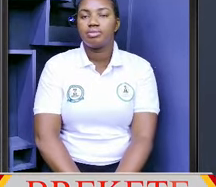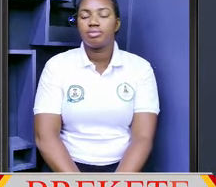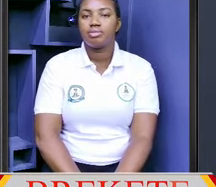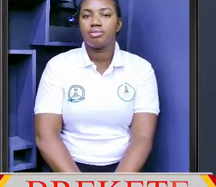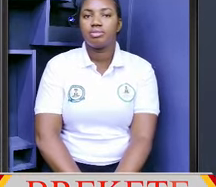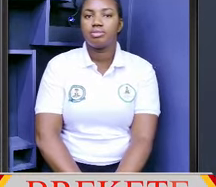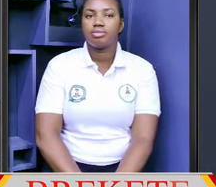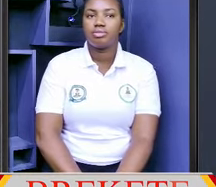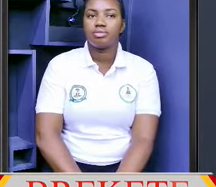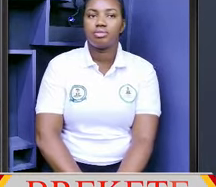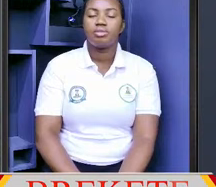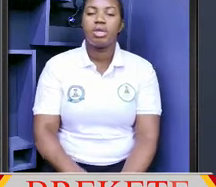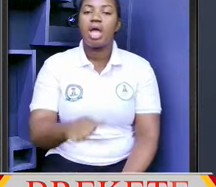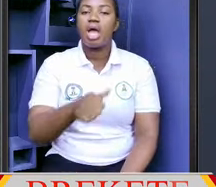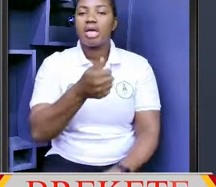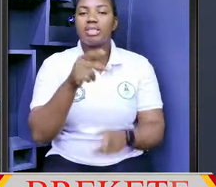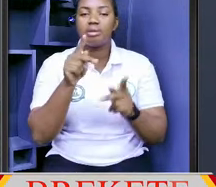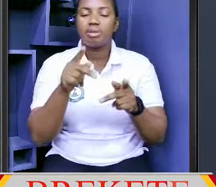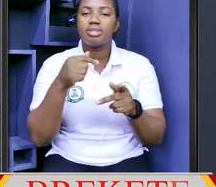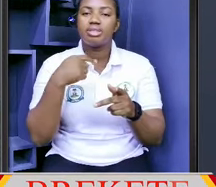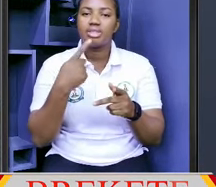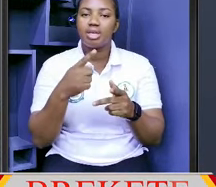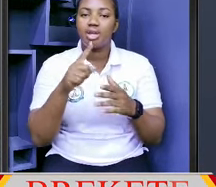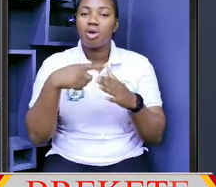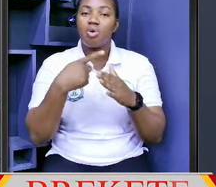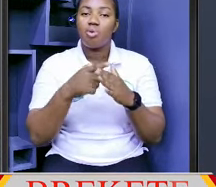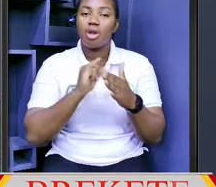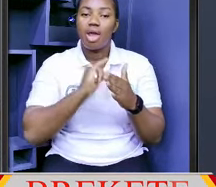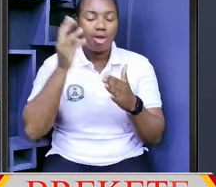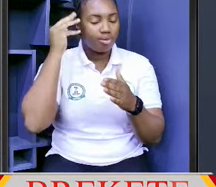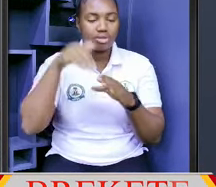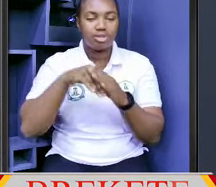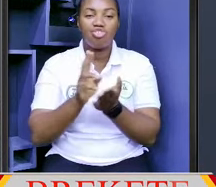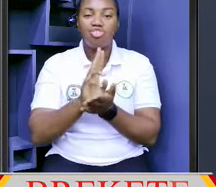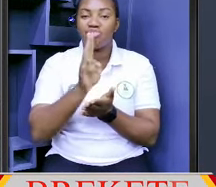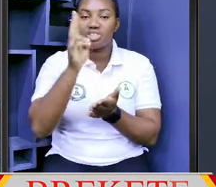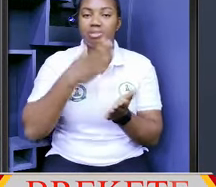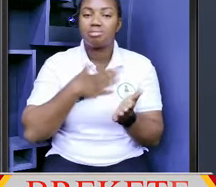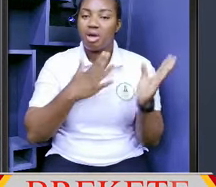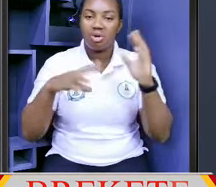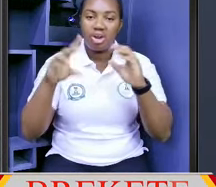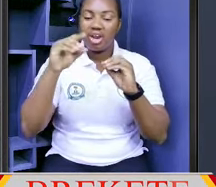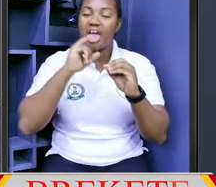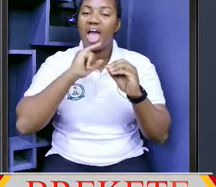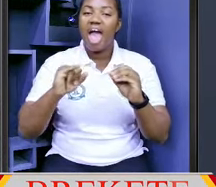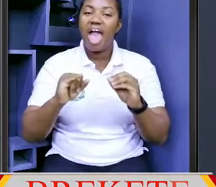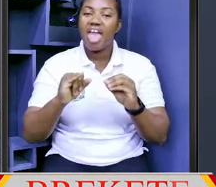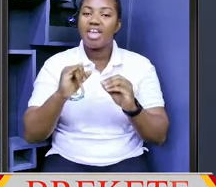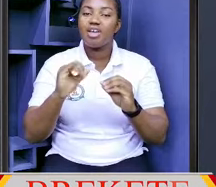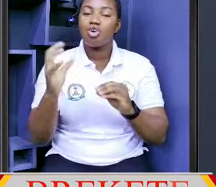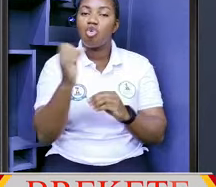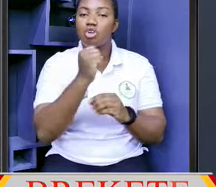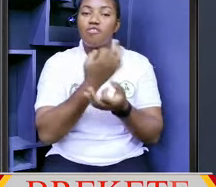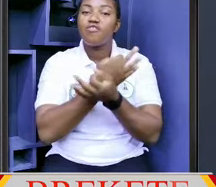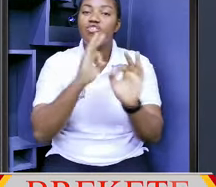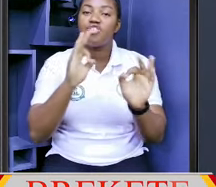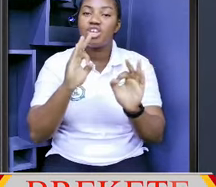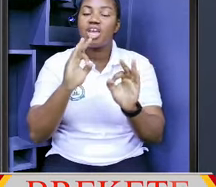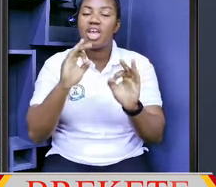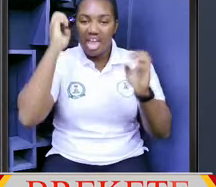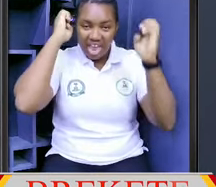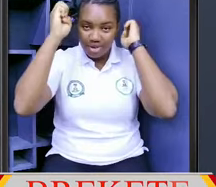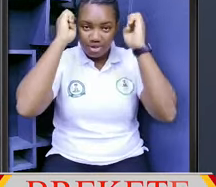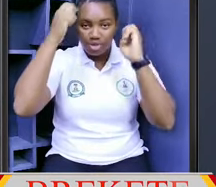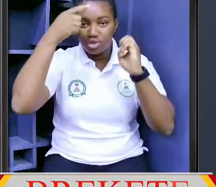Kamaluddin Hassan, he said, when I did university, my ordinary, I receive a free education because I never paid